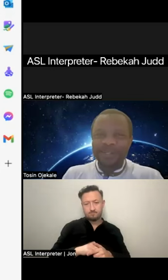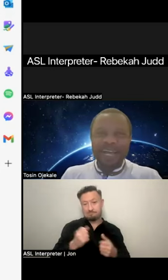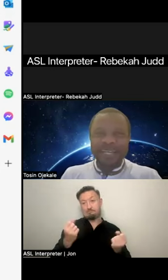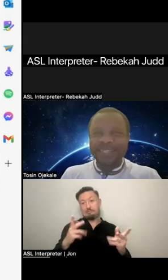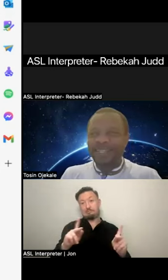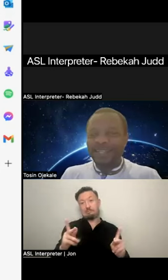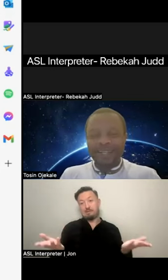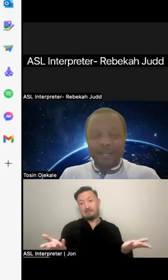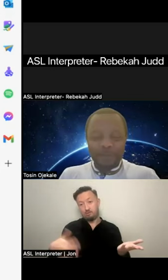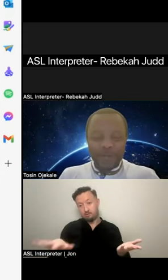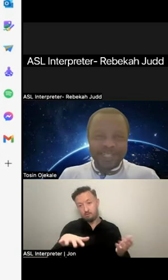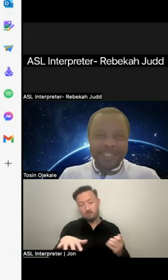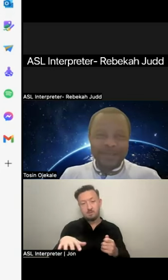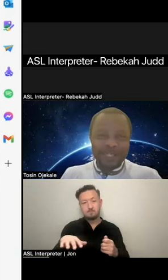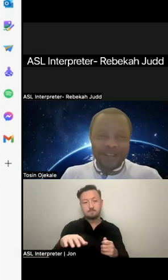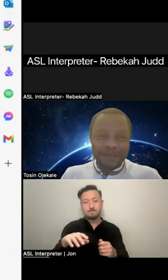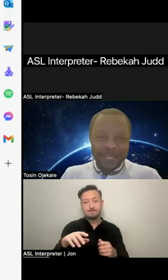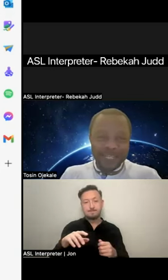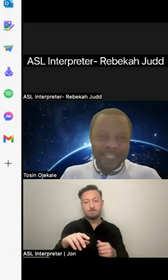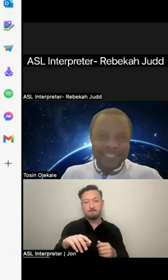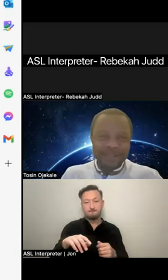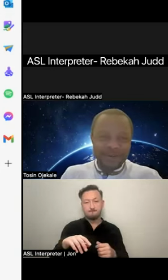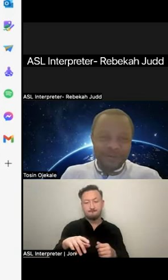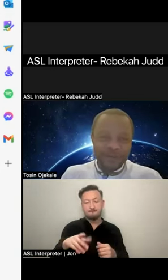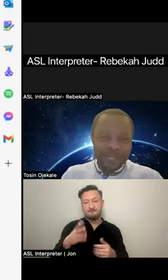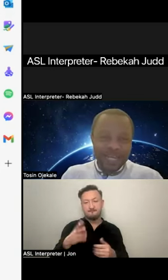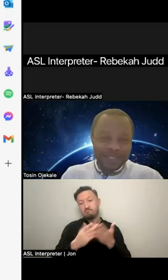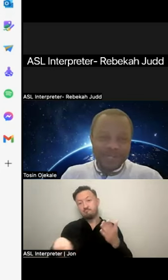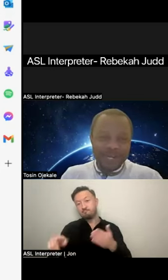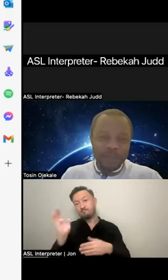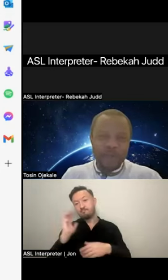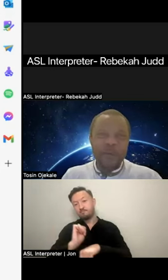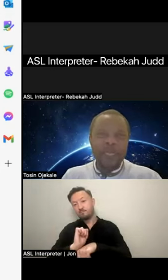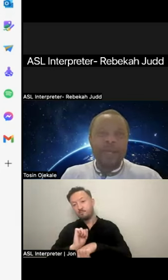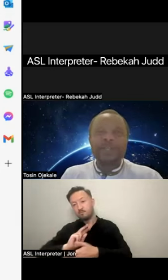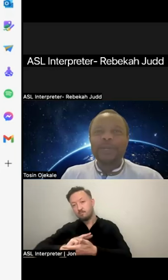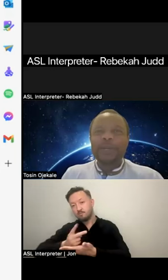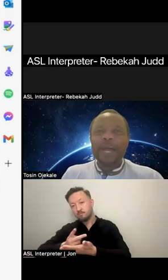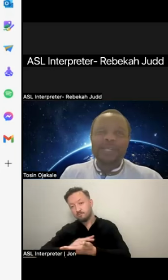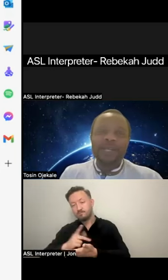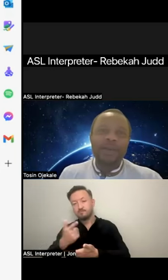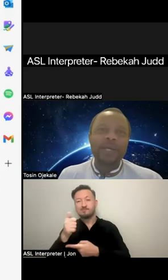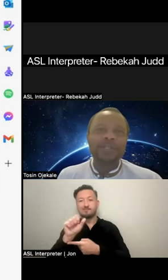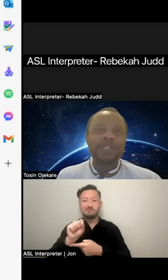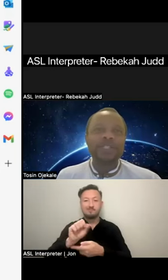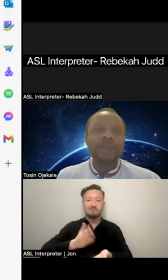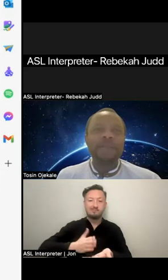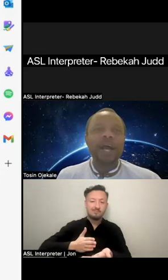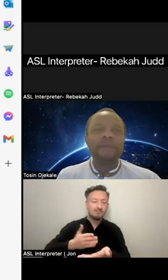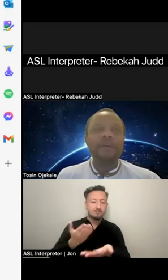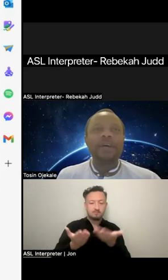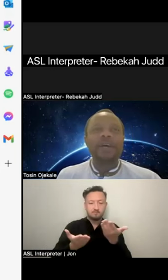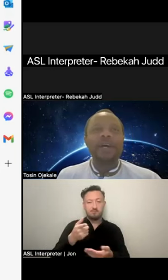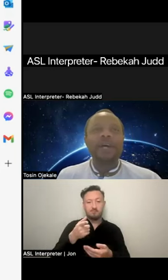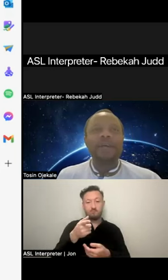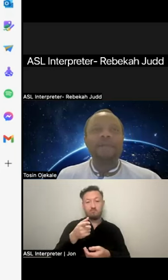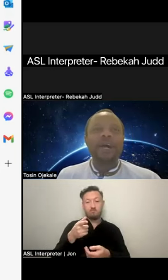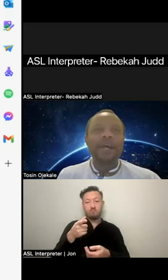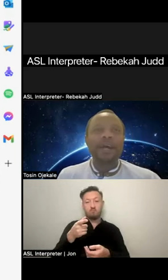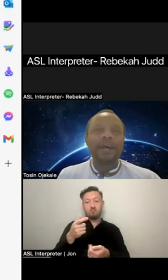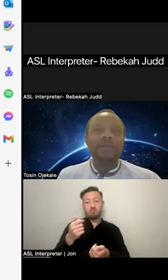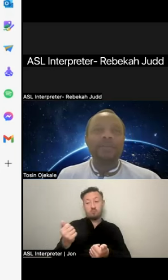sure at least a good percentage of us have been in the kitchen or have used a gas cooker before. So let me ask a question. So if you have